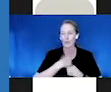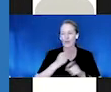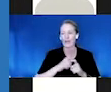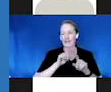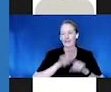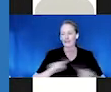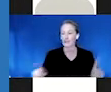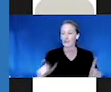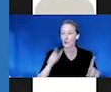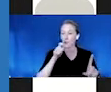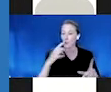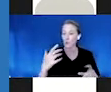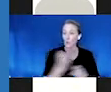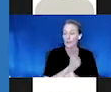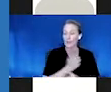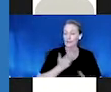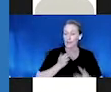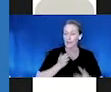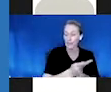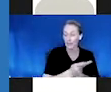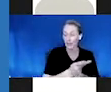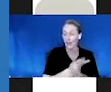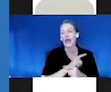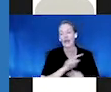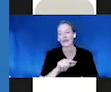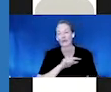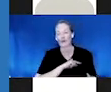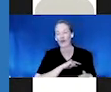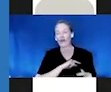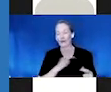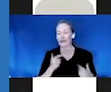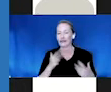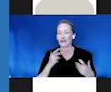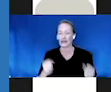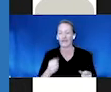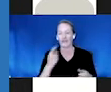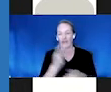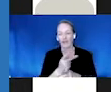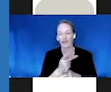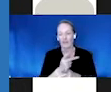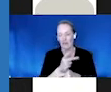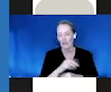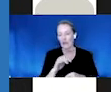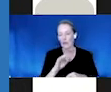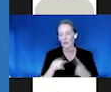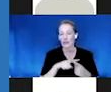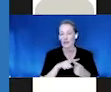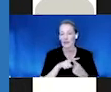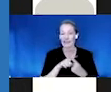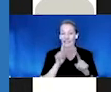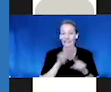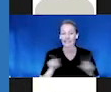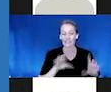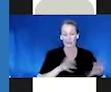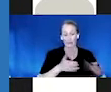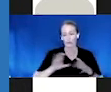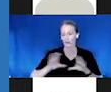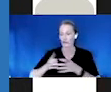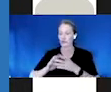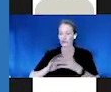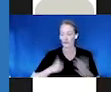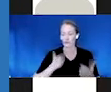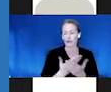healthcare and the quality of healthcare when people of different groups arrive with the same symptoms. These two